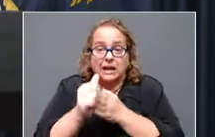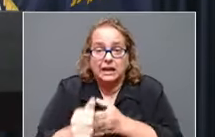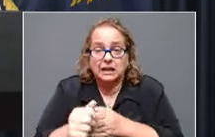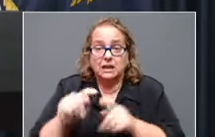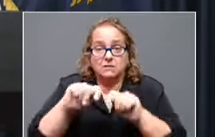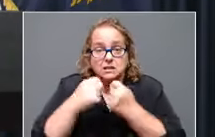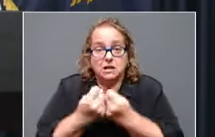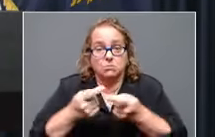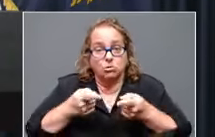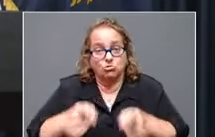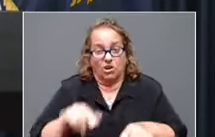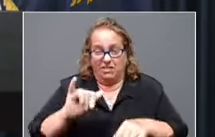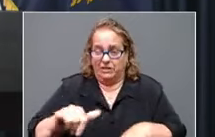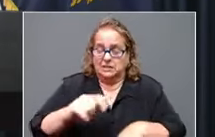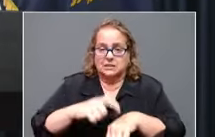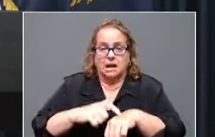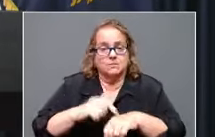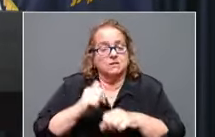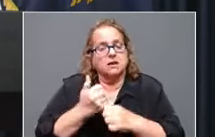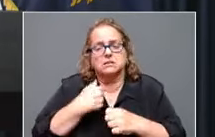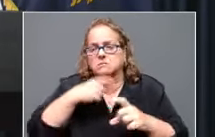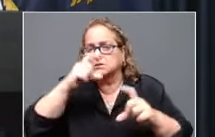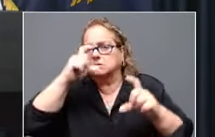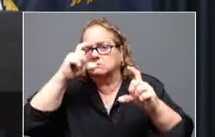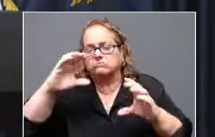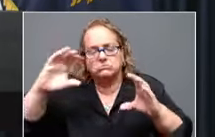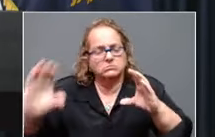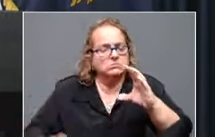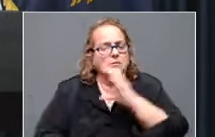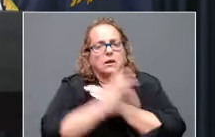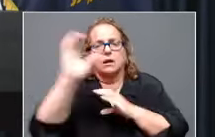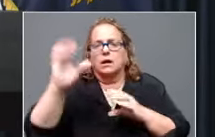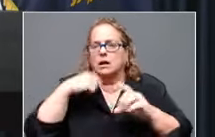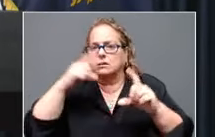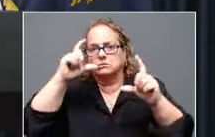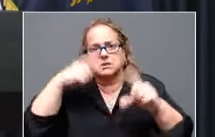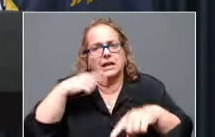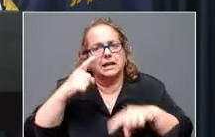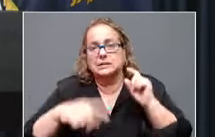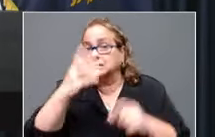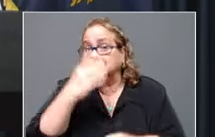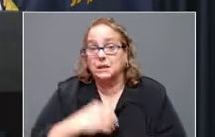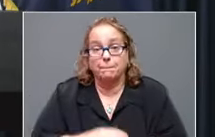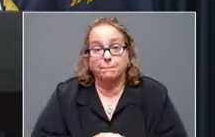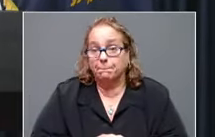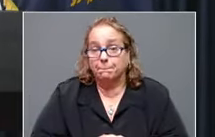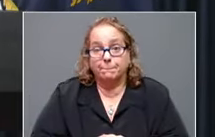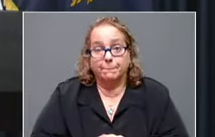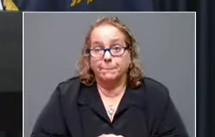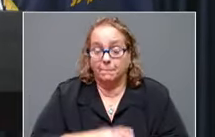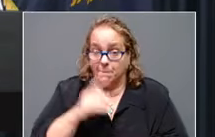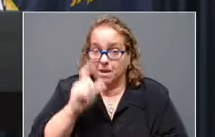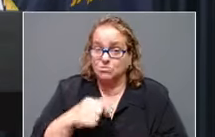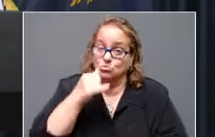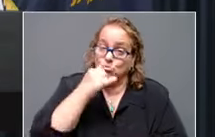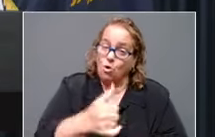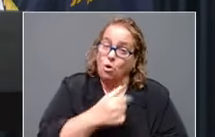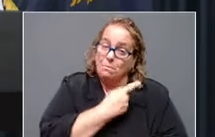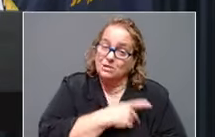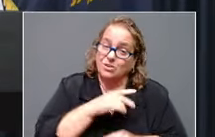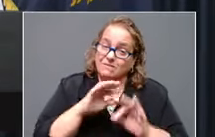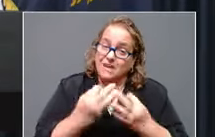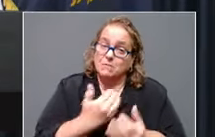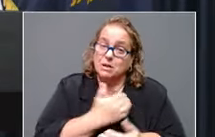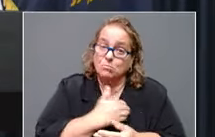diminishing condition and difficulty breathing, and staying on the phone with that family member as they sob because they can't be in